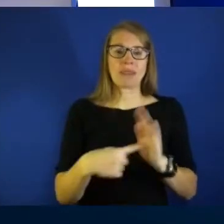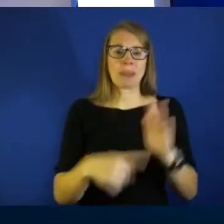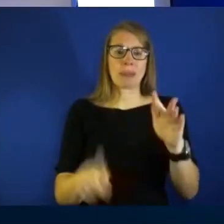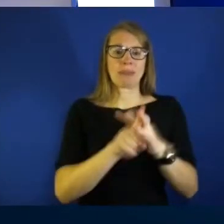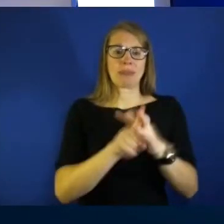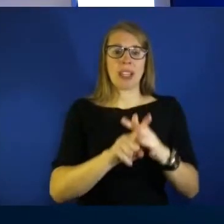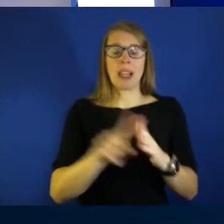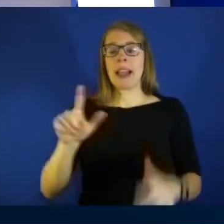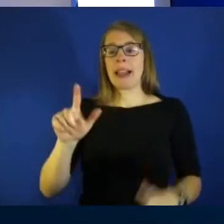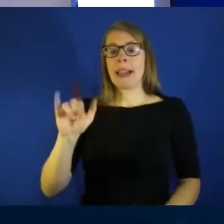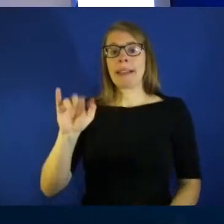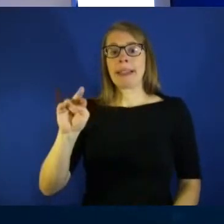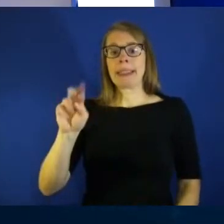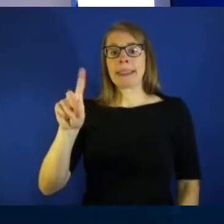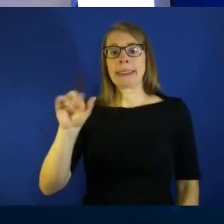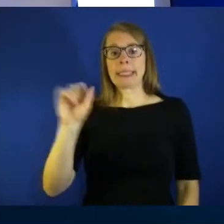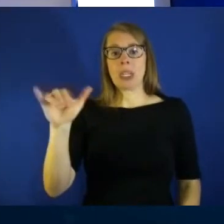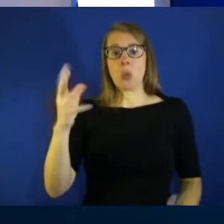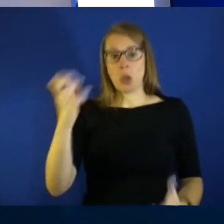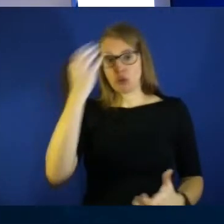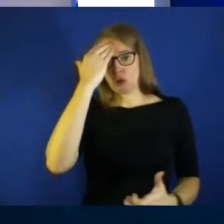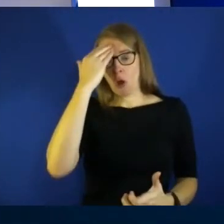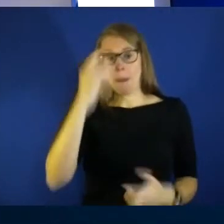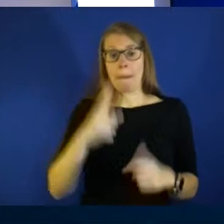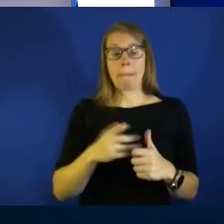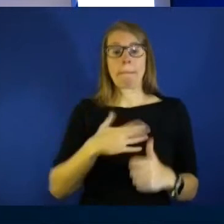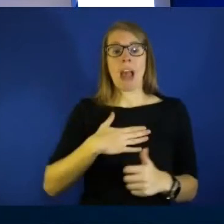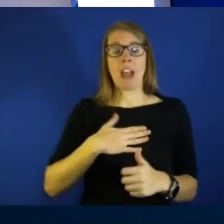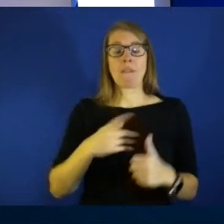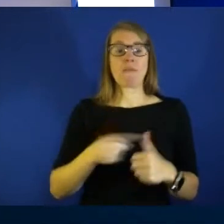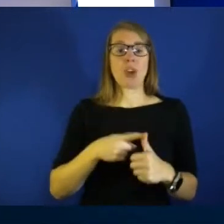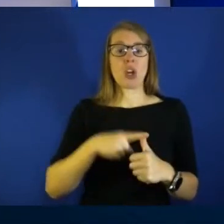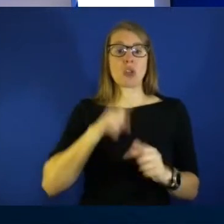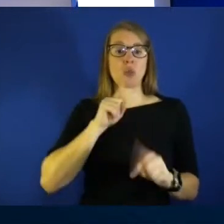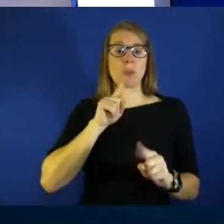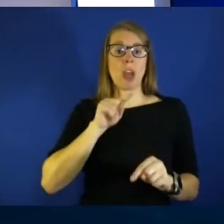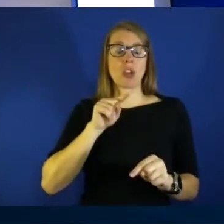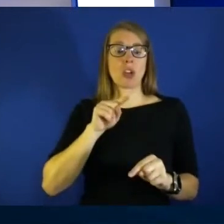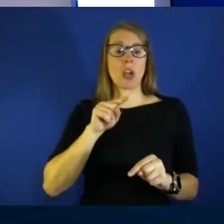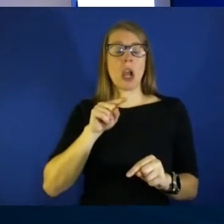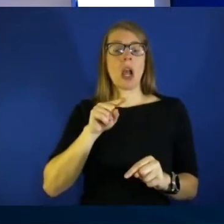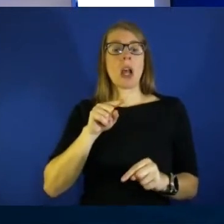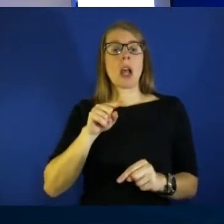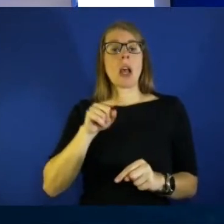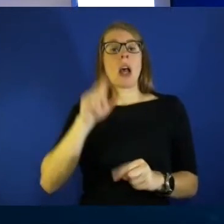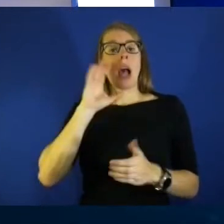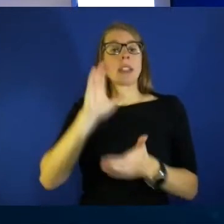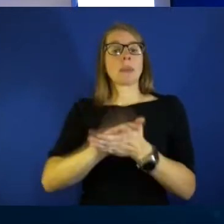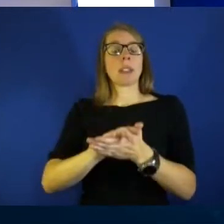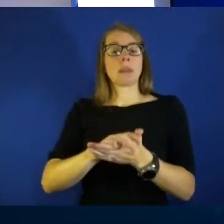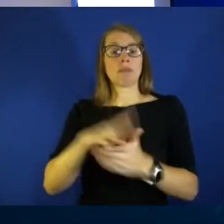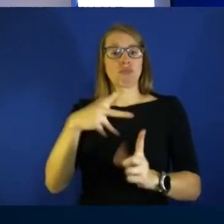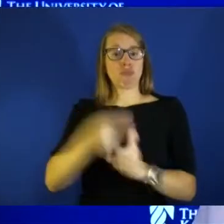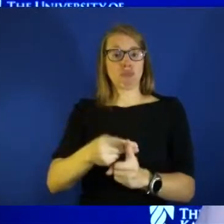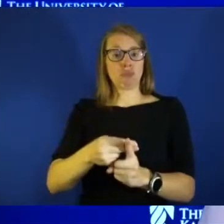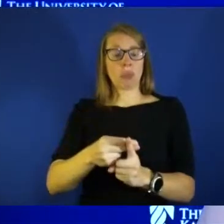know, should my first responder husband get his Pfizer booster today if he got his first dose back in January? Yeah, certainly the